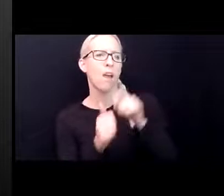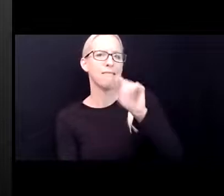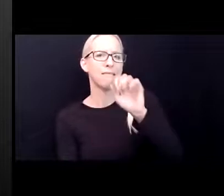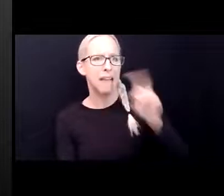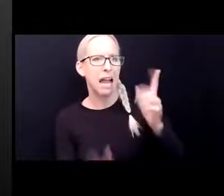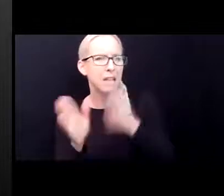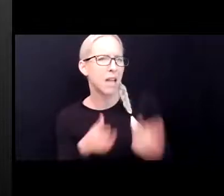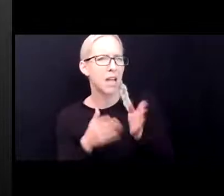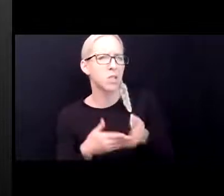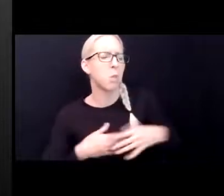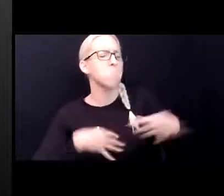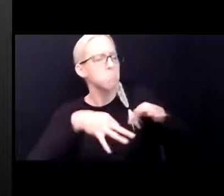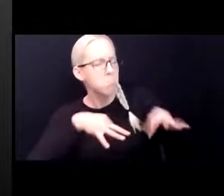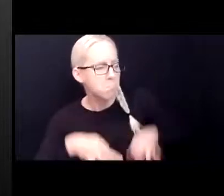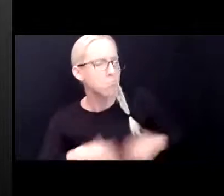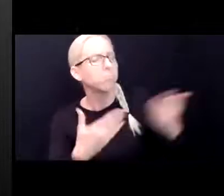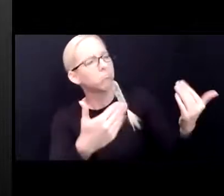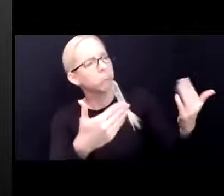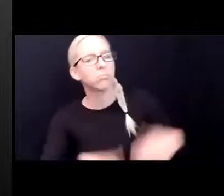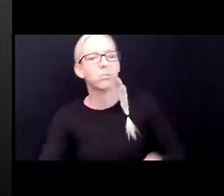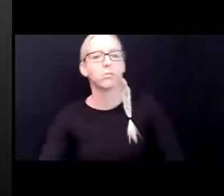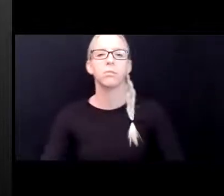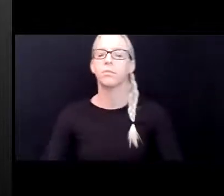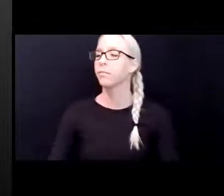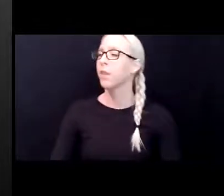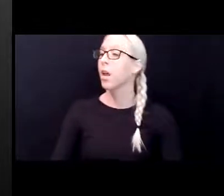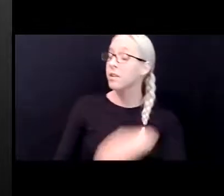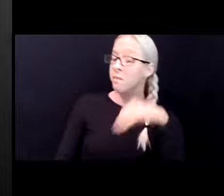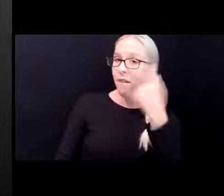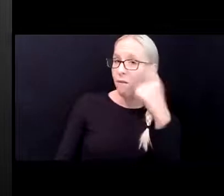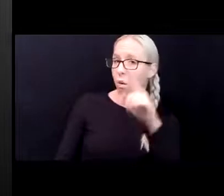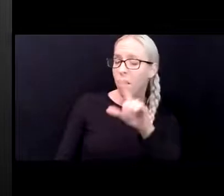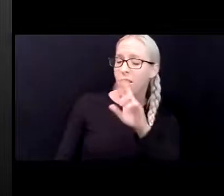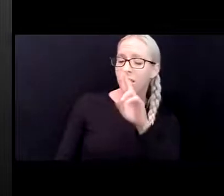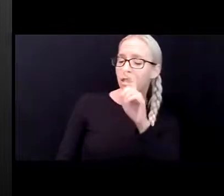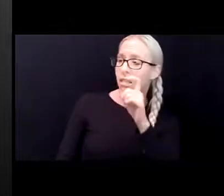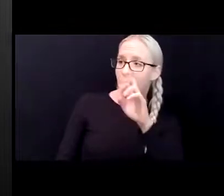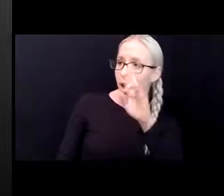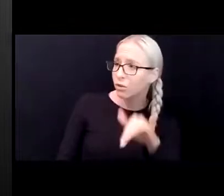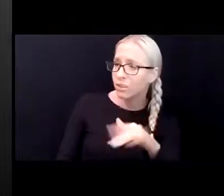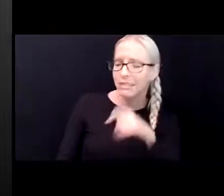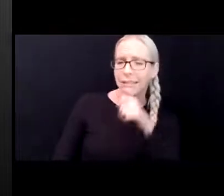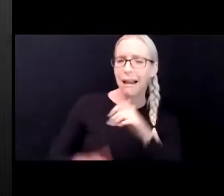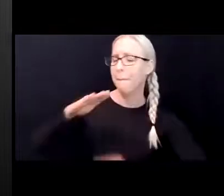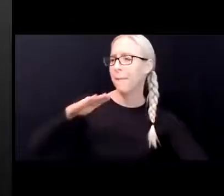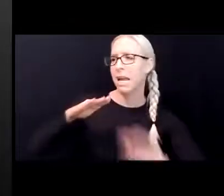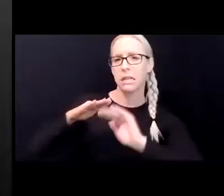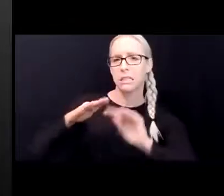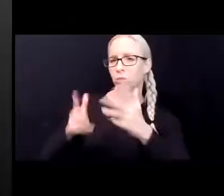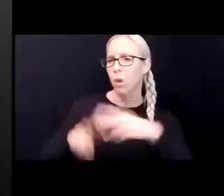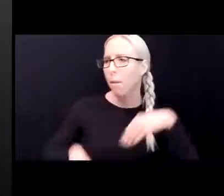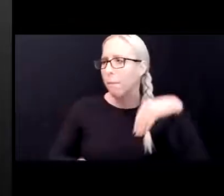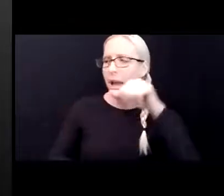me about what it is. And he said, it's to pay for the luxuries in life, the things that are not the basics, to not necessarily